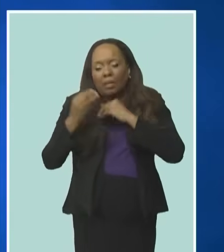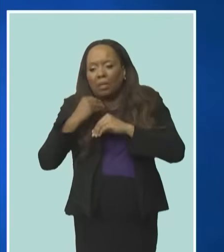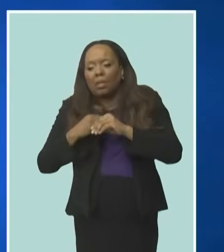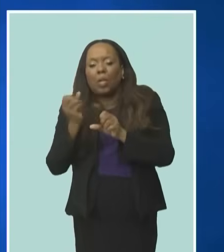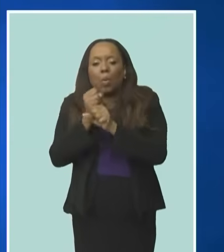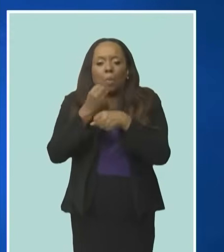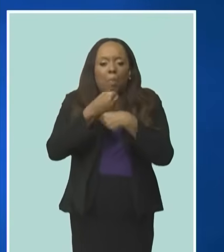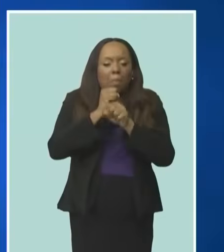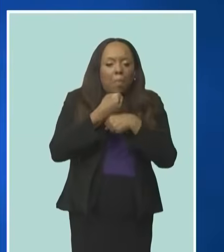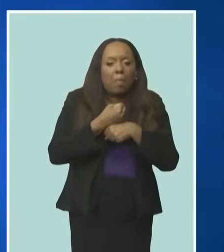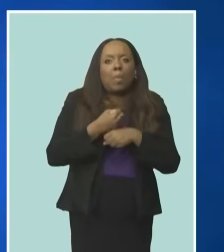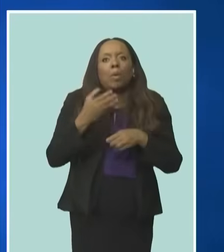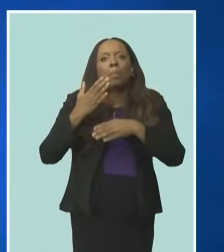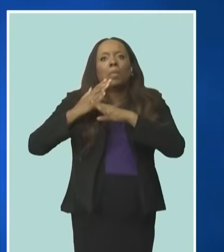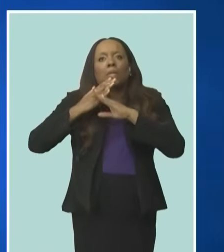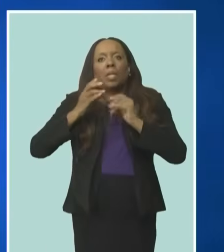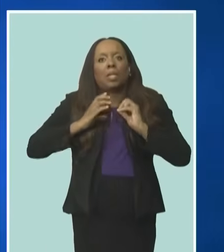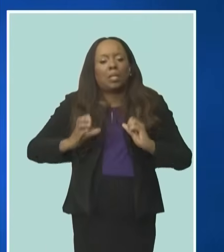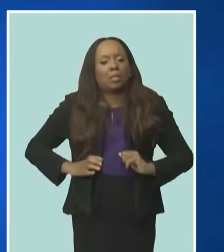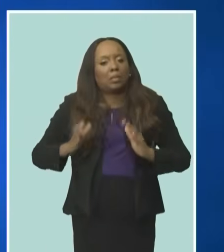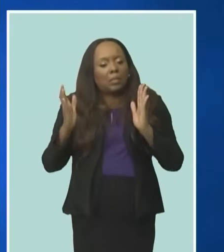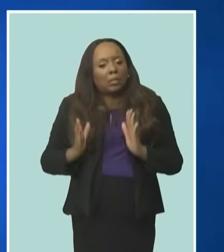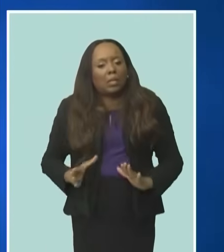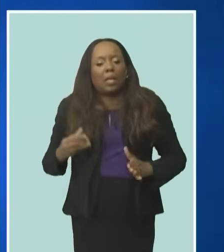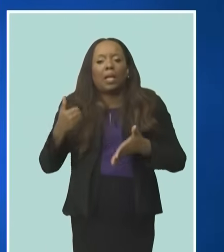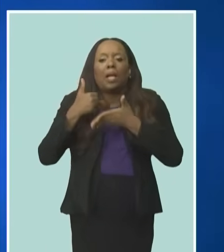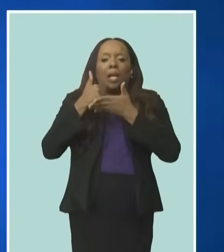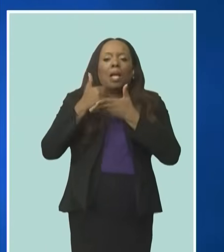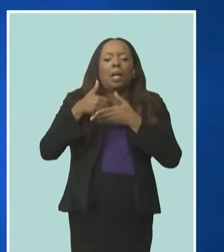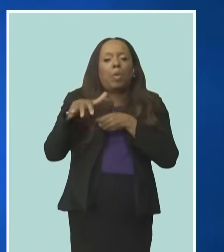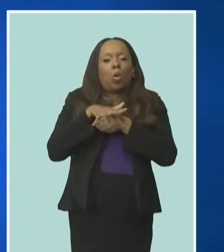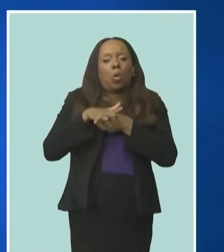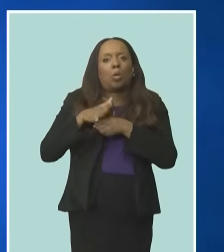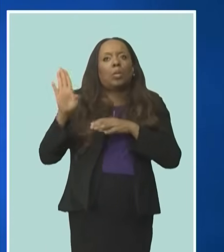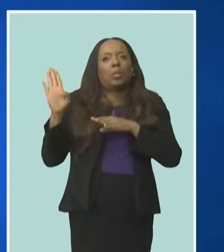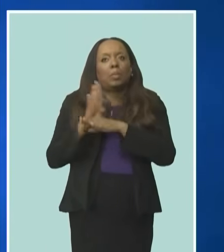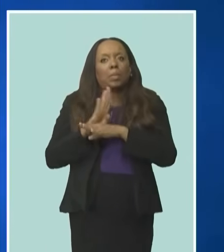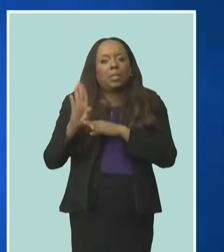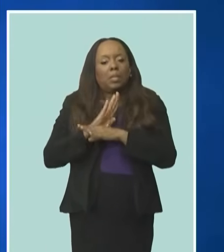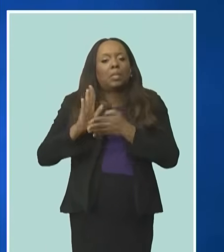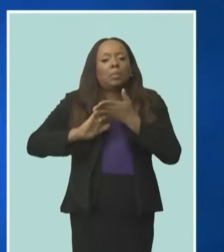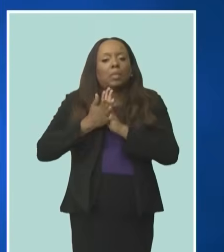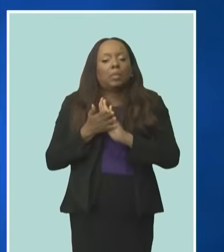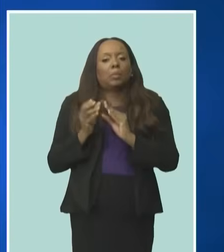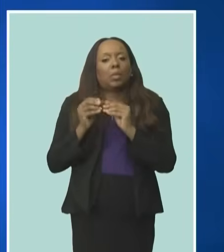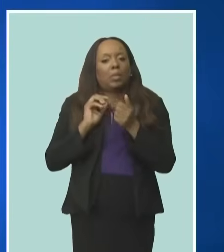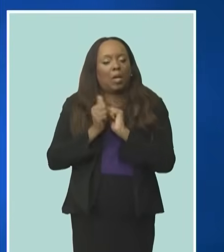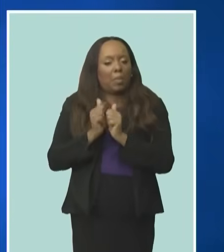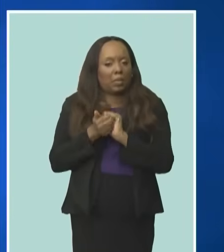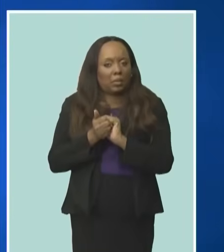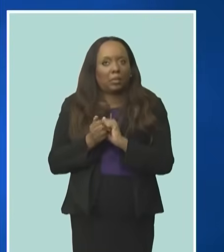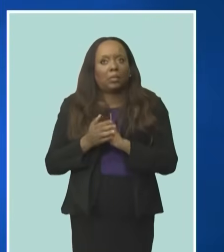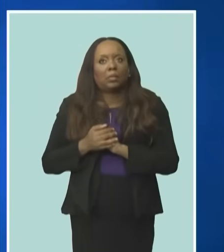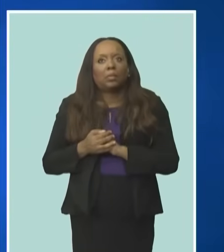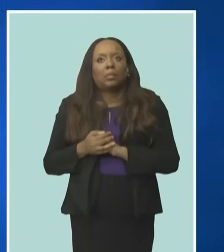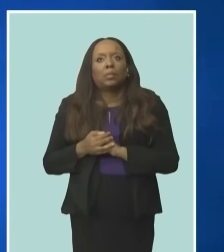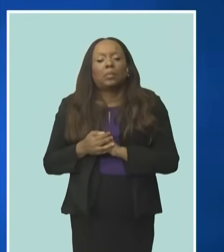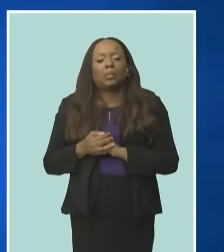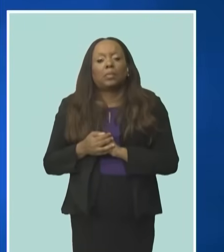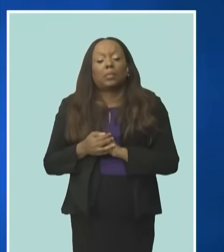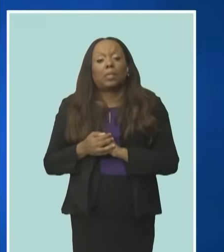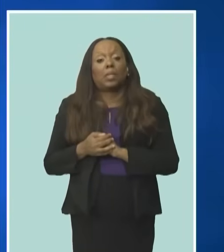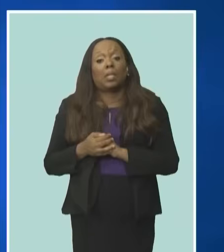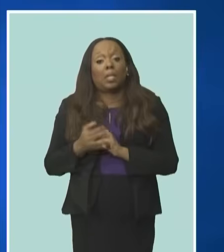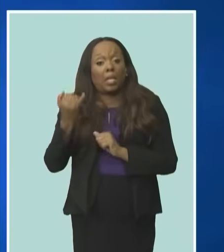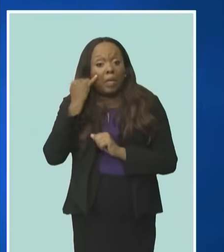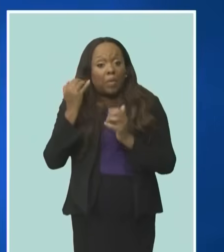protecting consumers and helping local businesses compete globally. She stresses that success depends on stakeholder